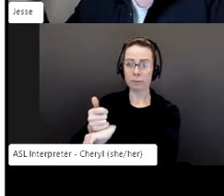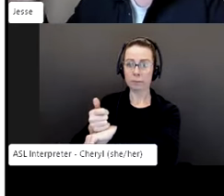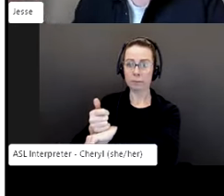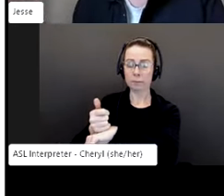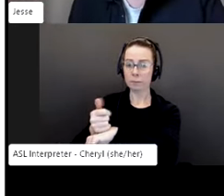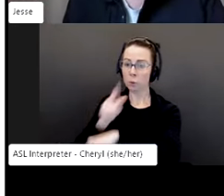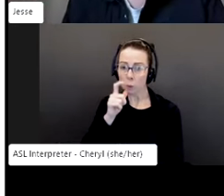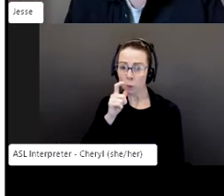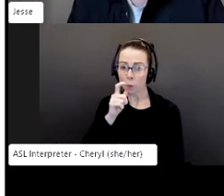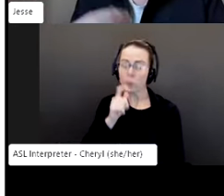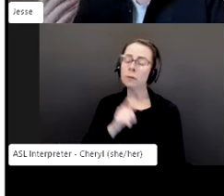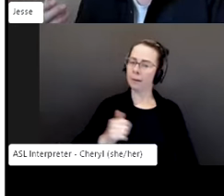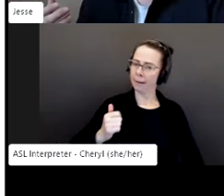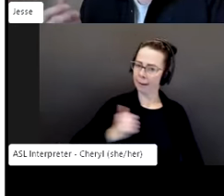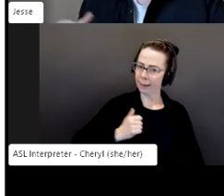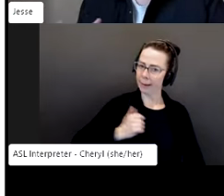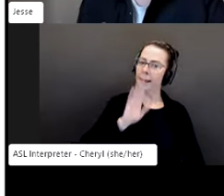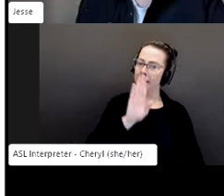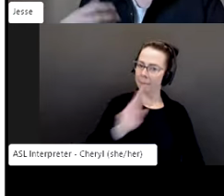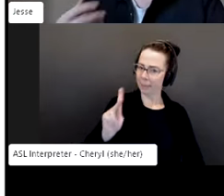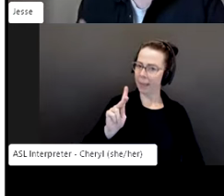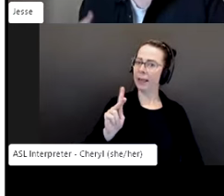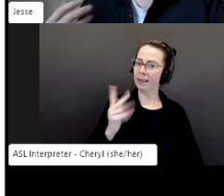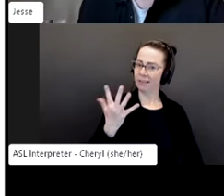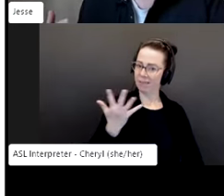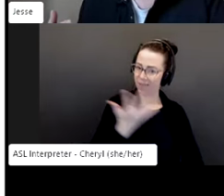and the credit unions. So it's this surprising example of